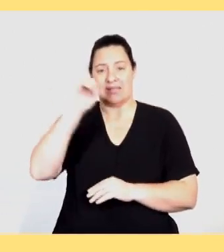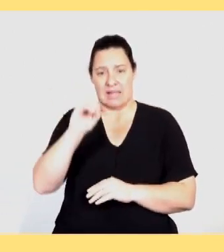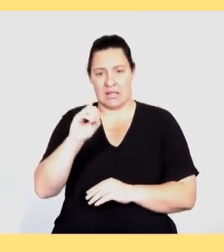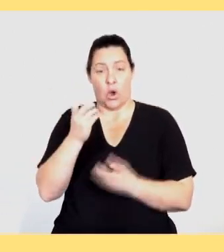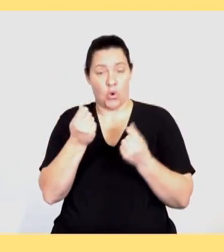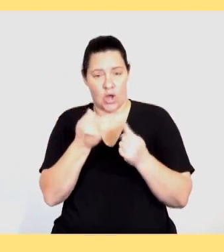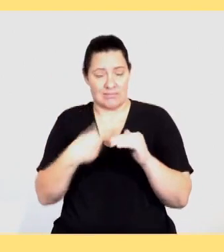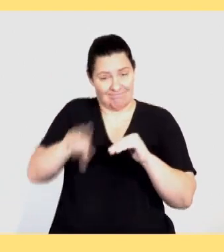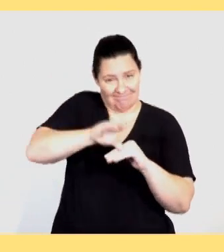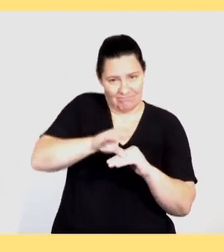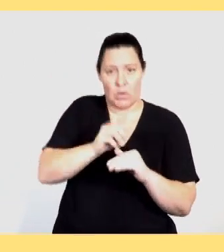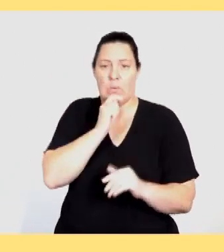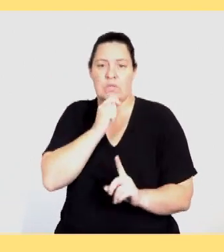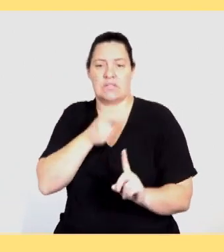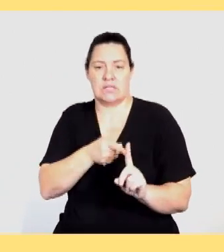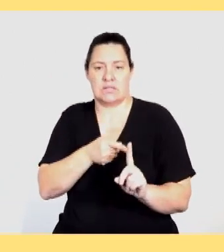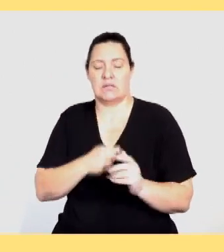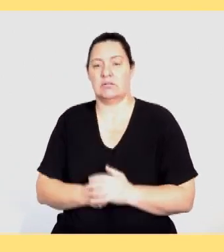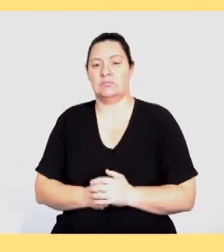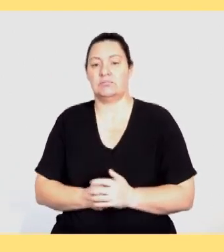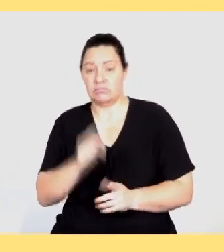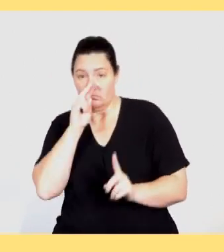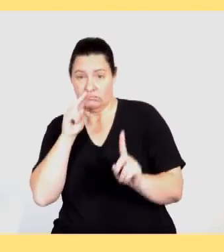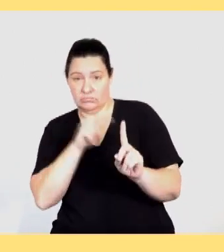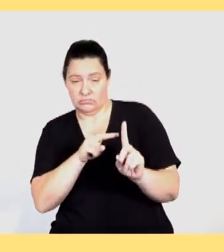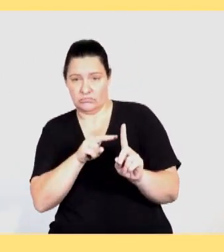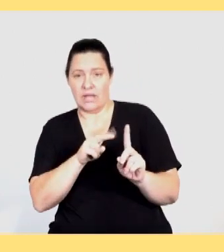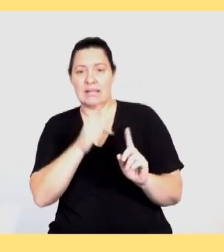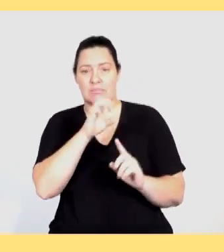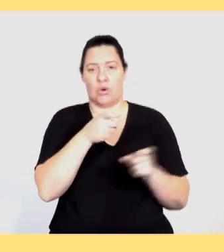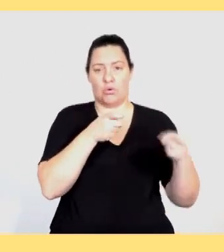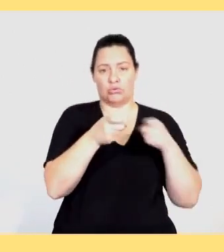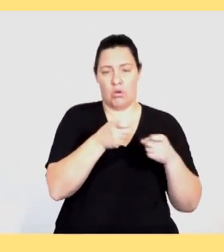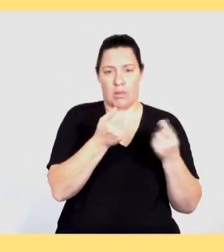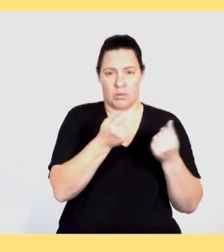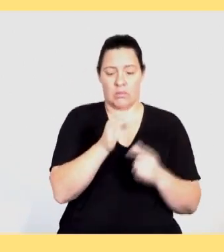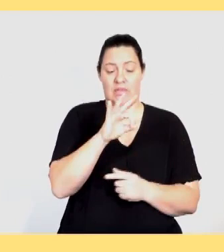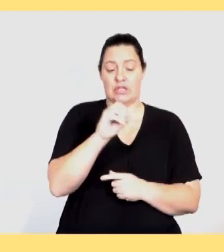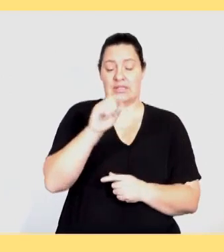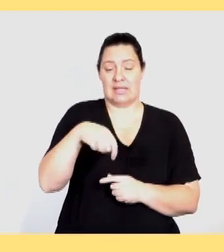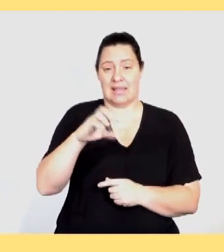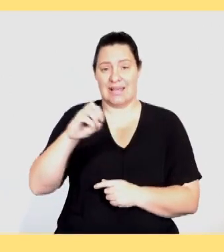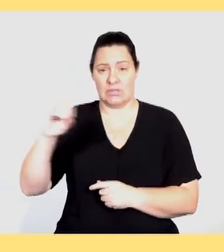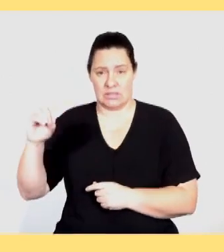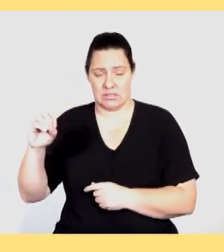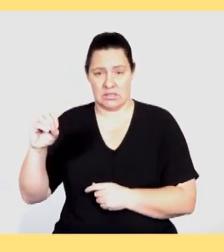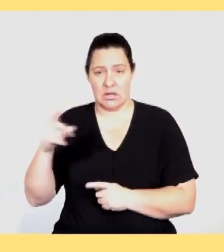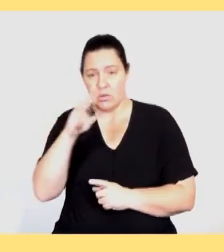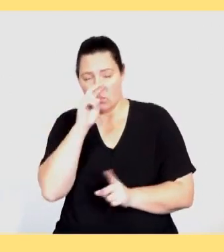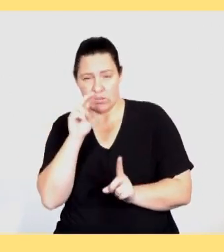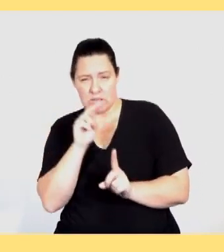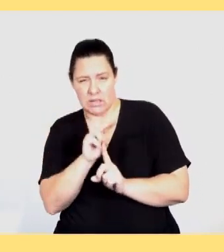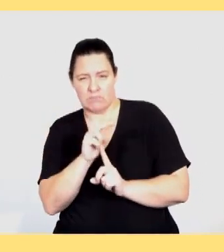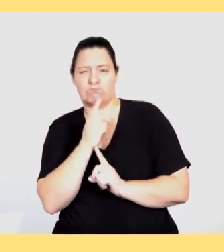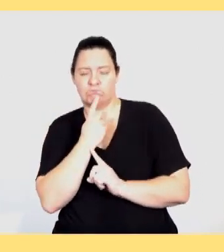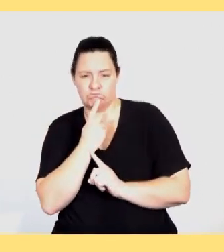cost is used. Now, it is very important whenever you see debtors control amount of 30,000. Then